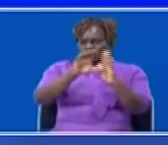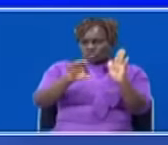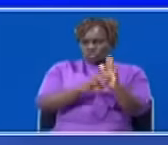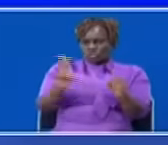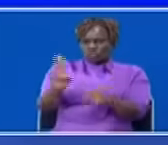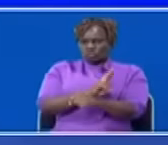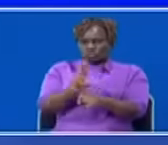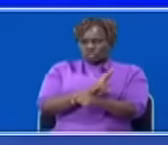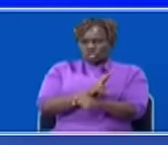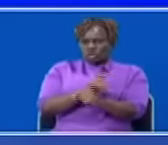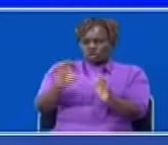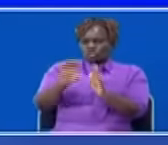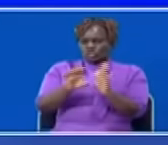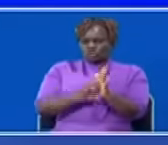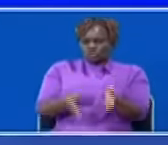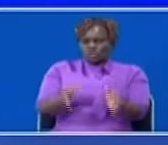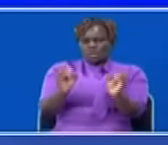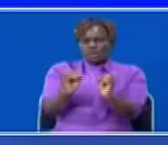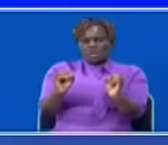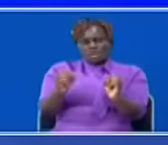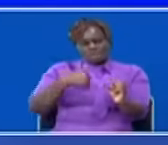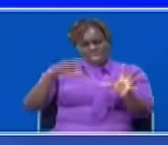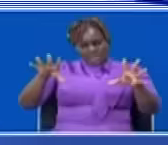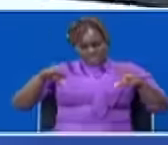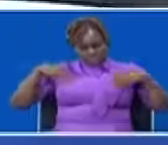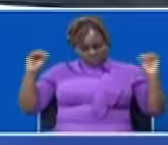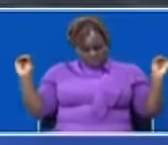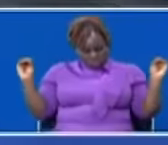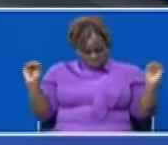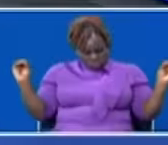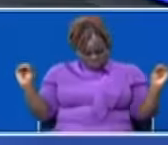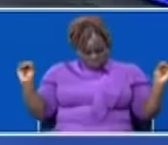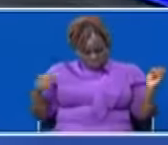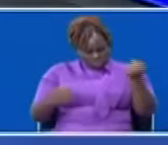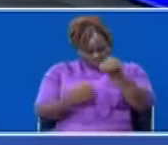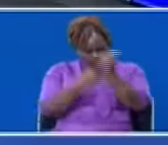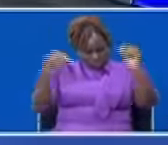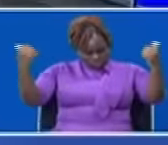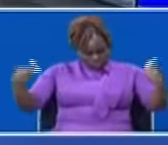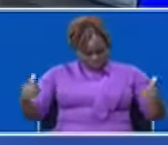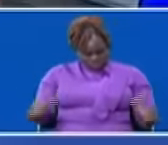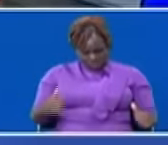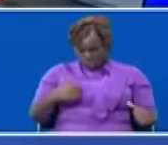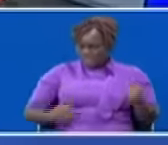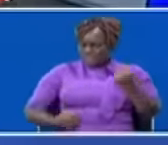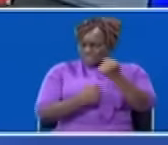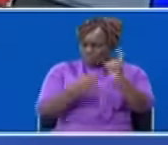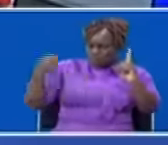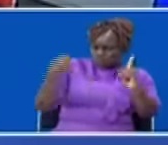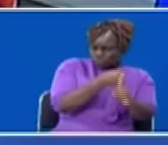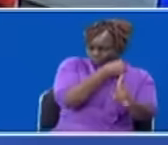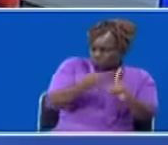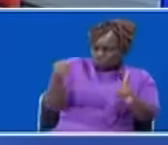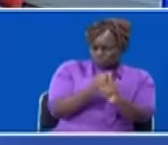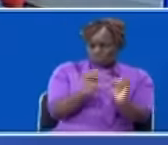using unconstitutional means. Okay. I will never agree with that. I will never support that. Mm-hmm. I do not support violence in any